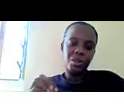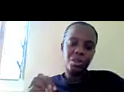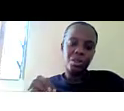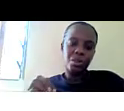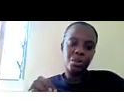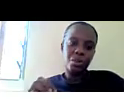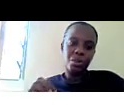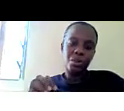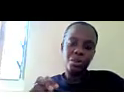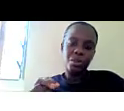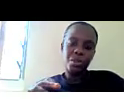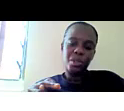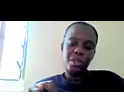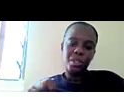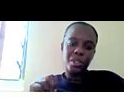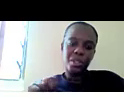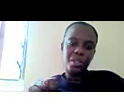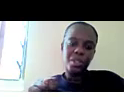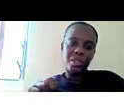Mary Buffo.